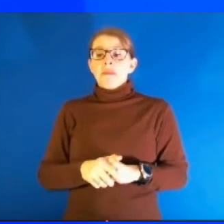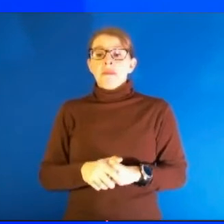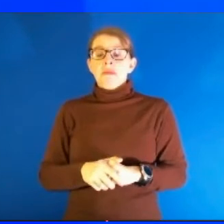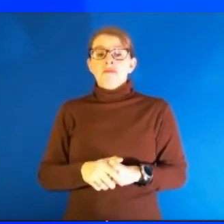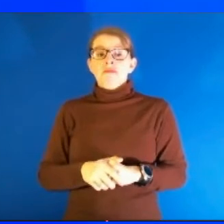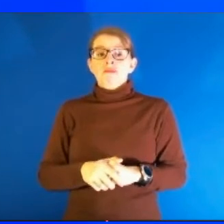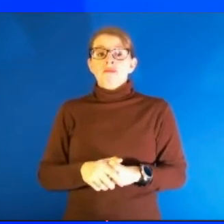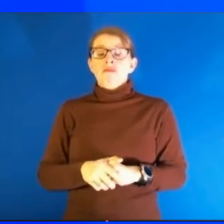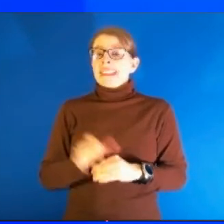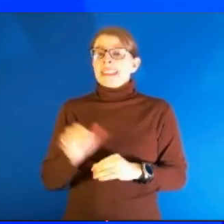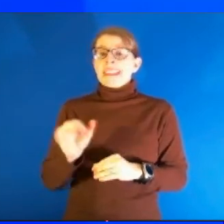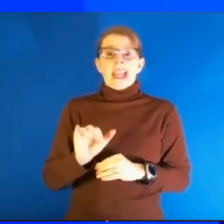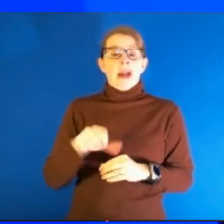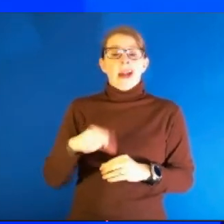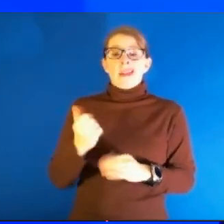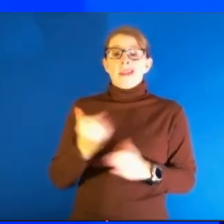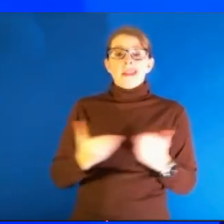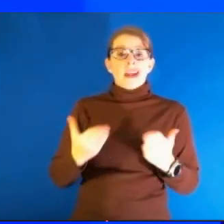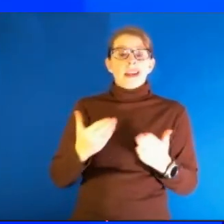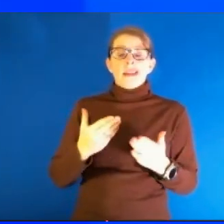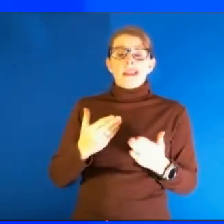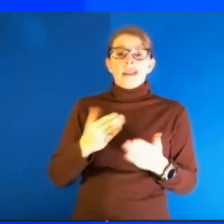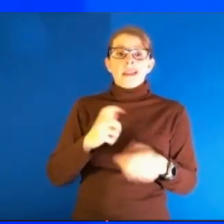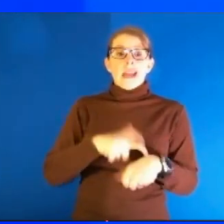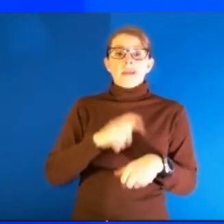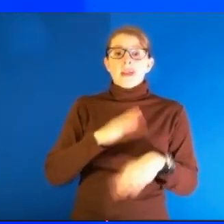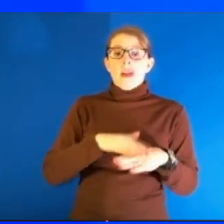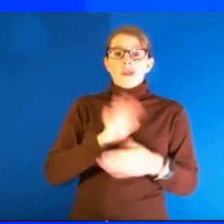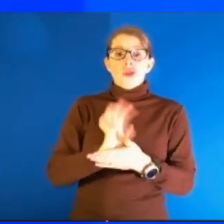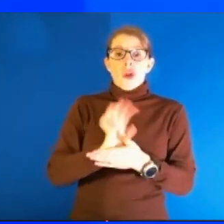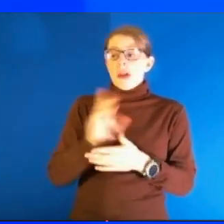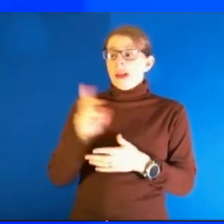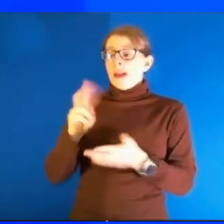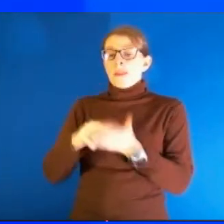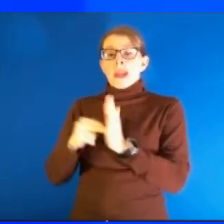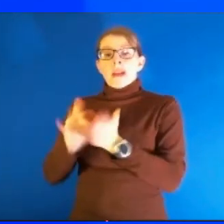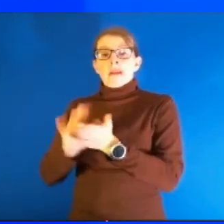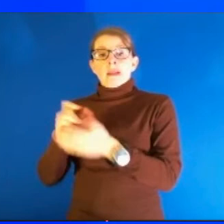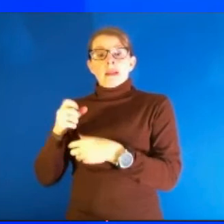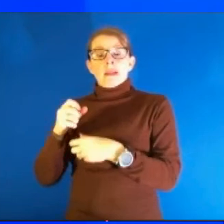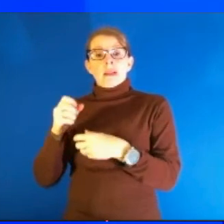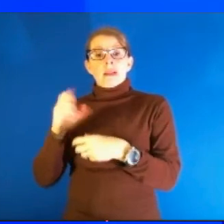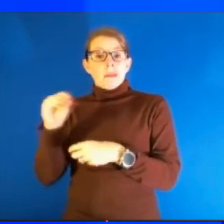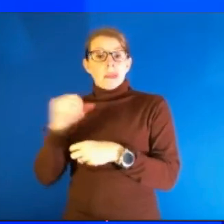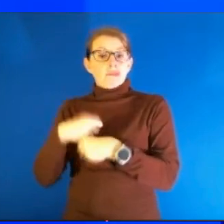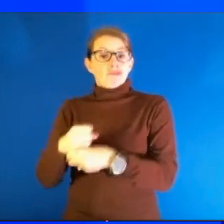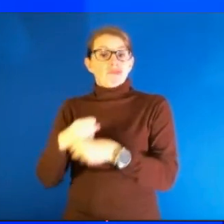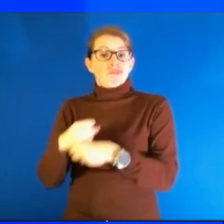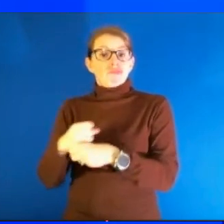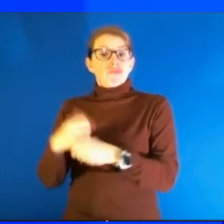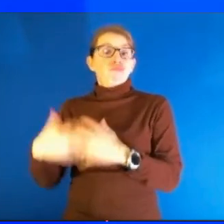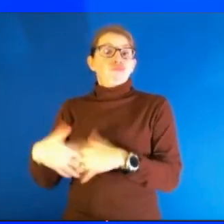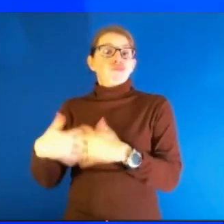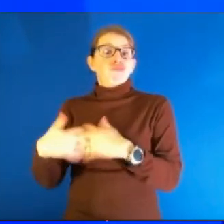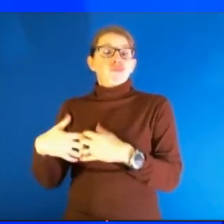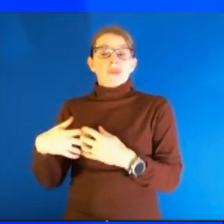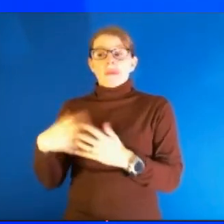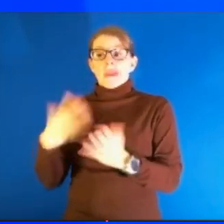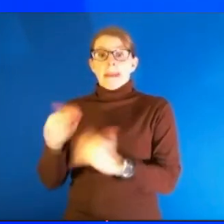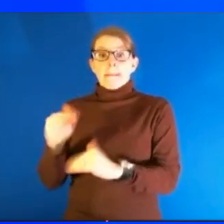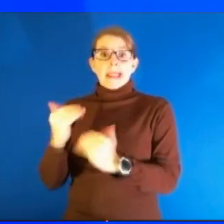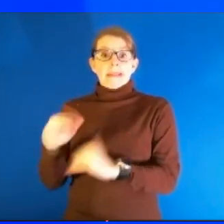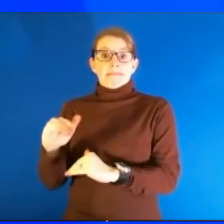show, Jess, when these drug companies are producing these new products, manufacturing is limited.